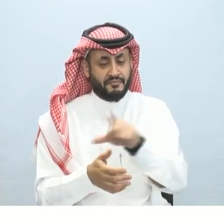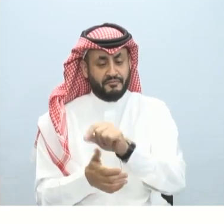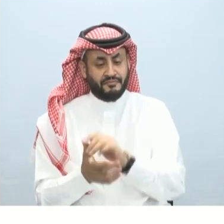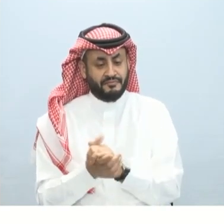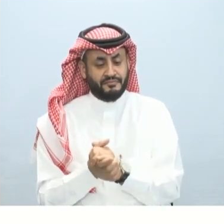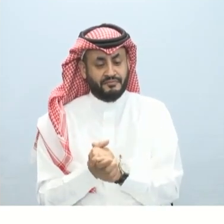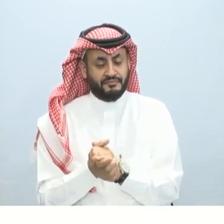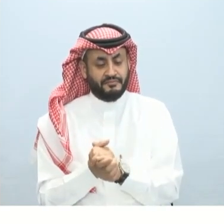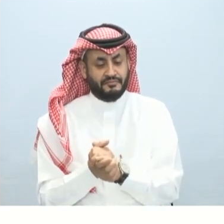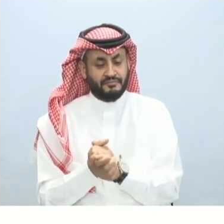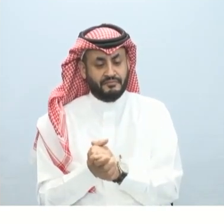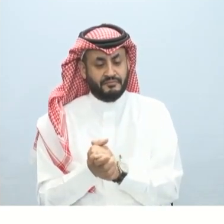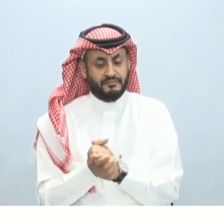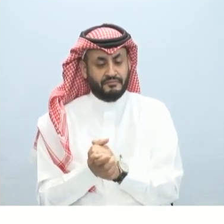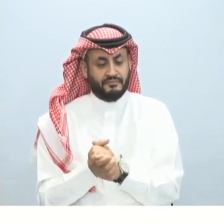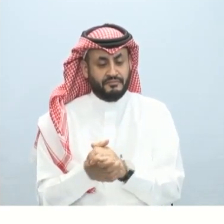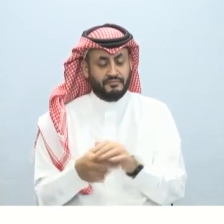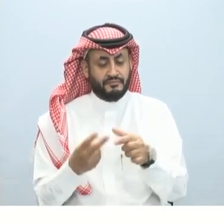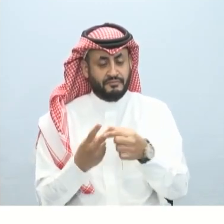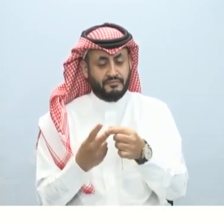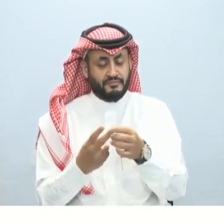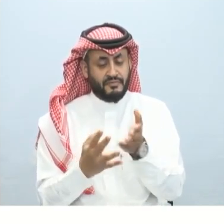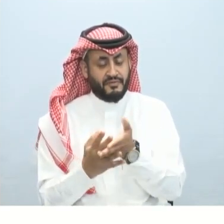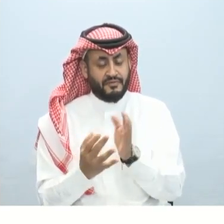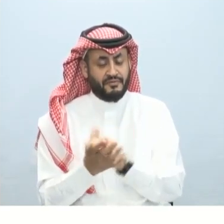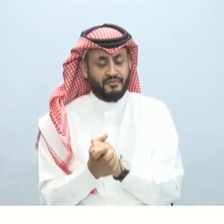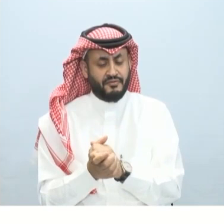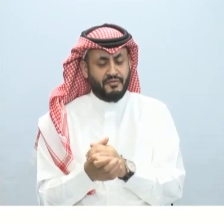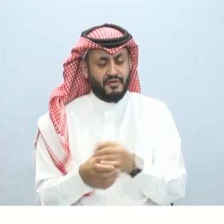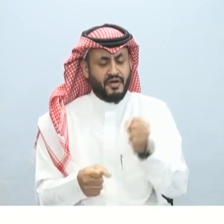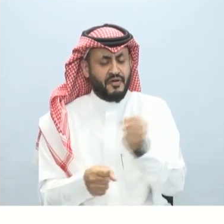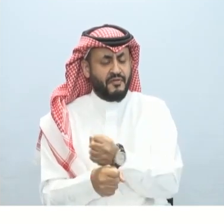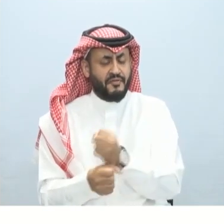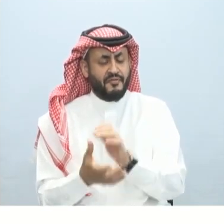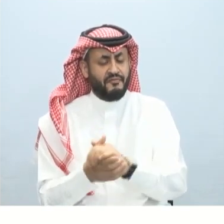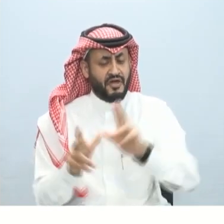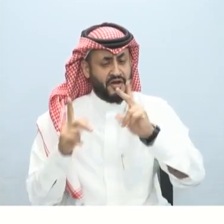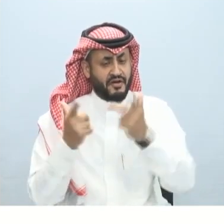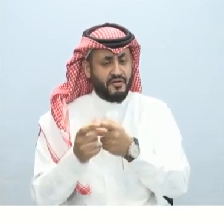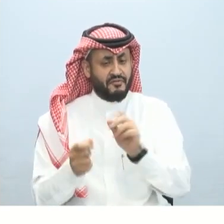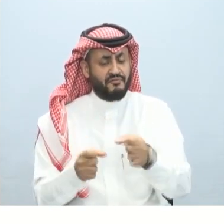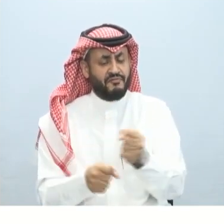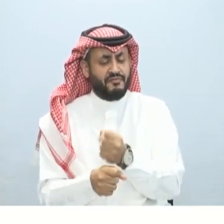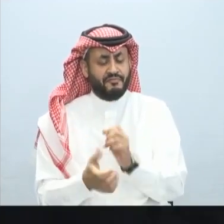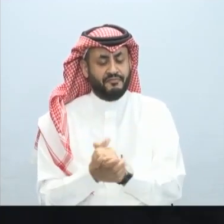positive form. The second part was to use the comparative form for result of an action.